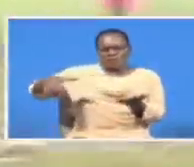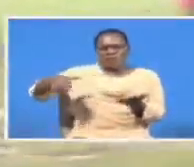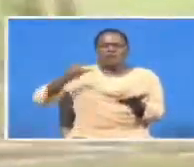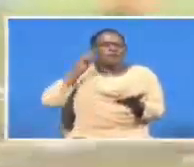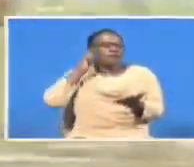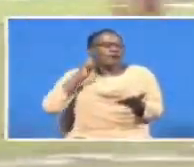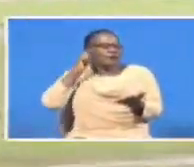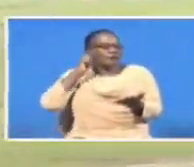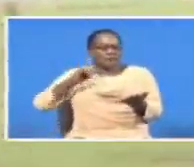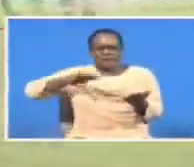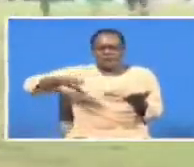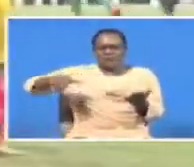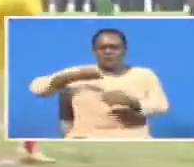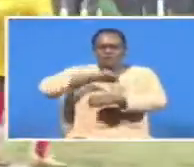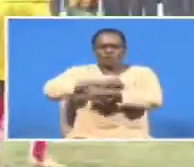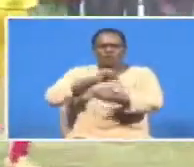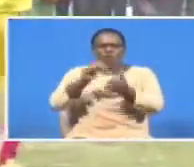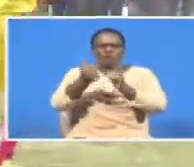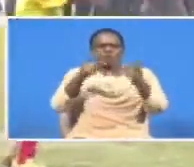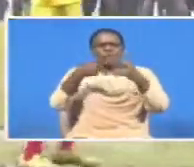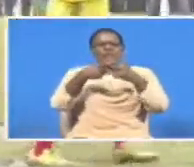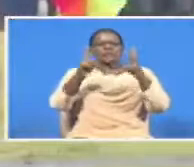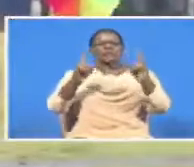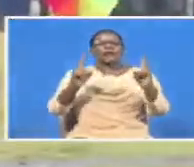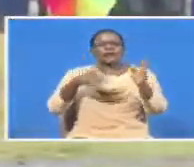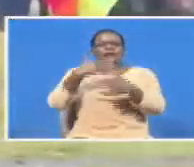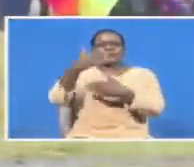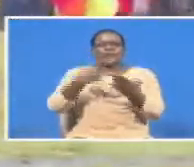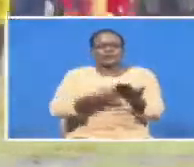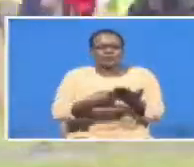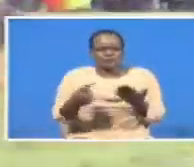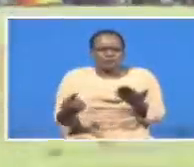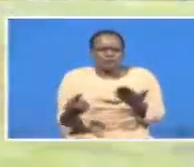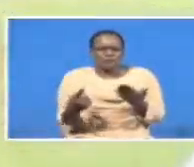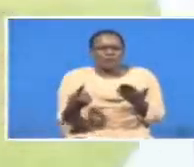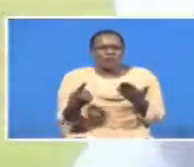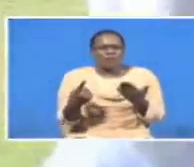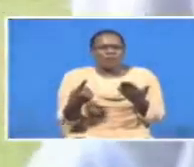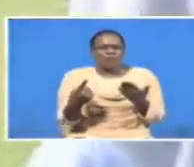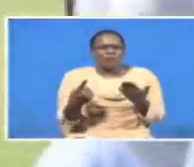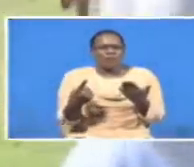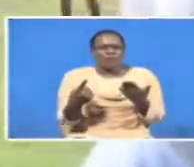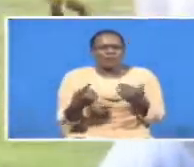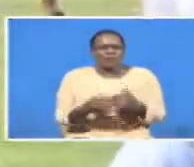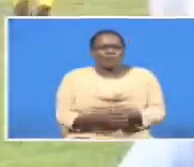Nandi County School Games that are set to be held next week at Aldai Girls.